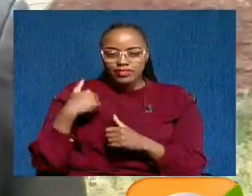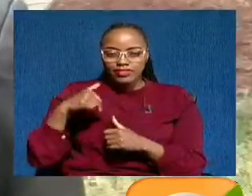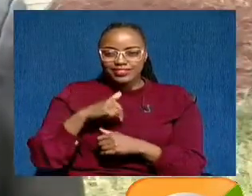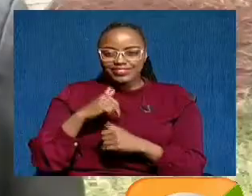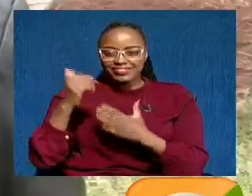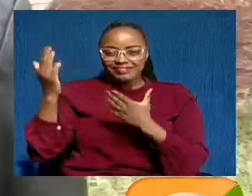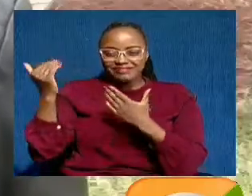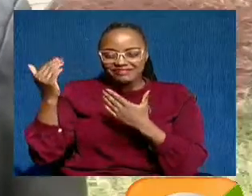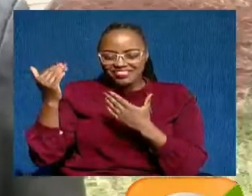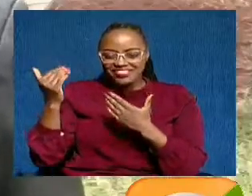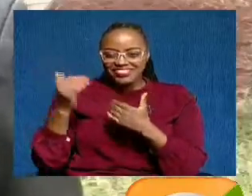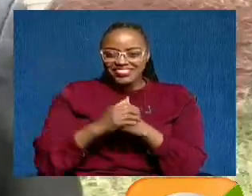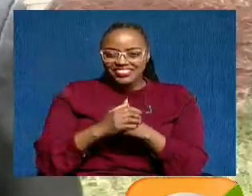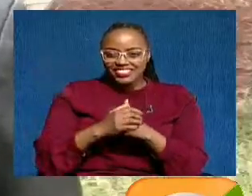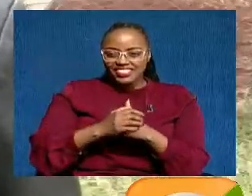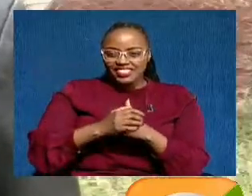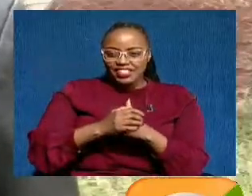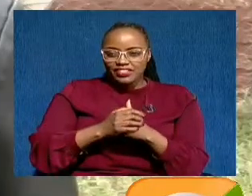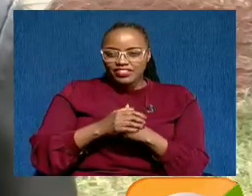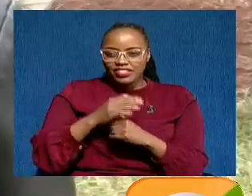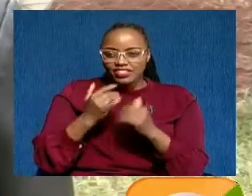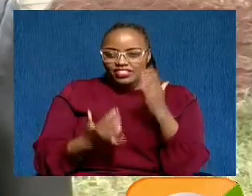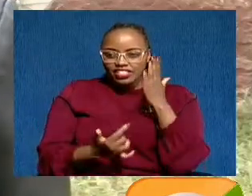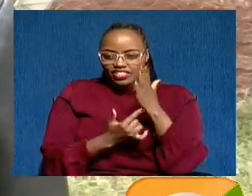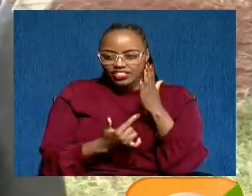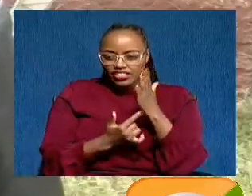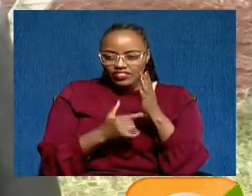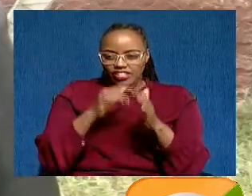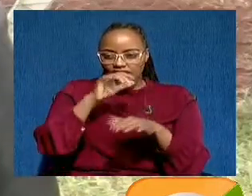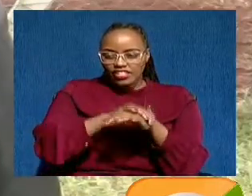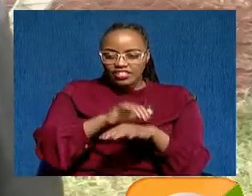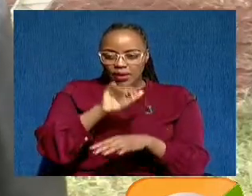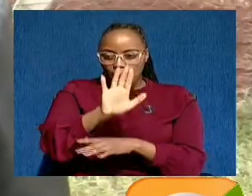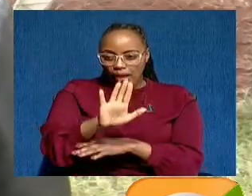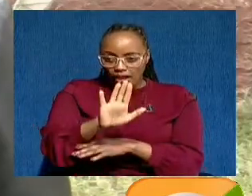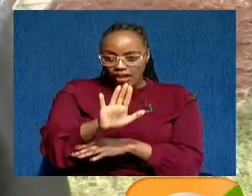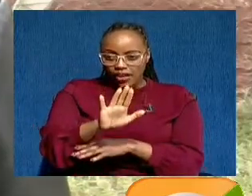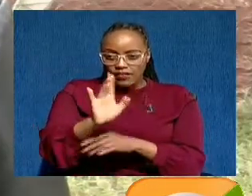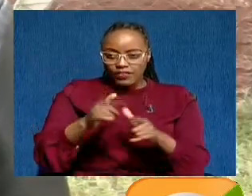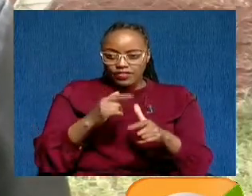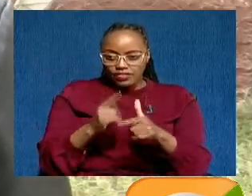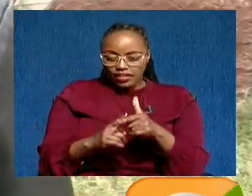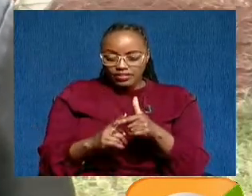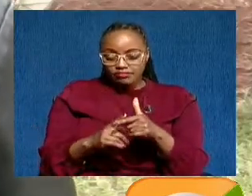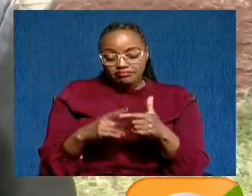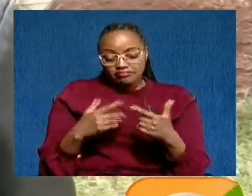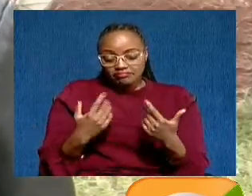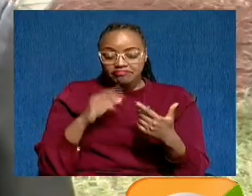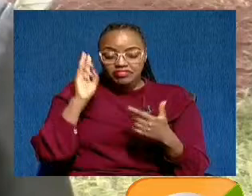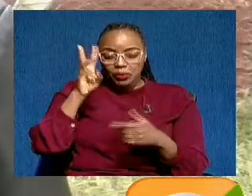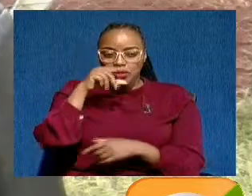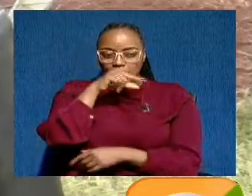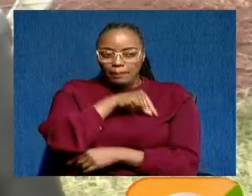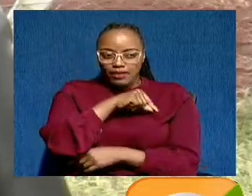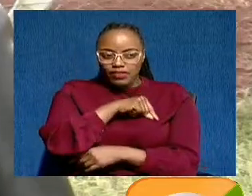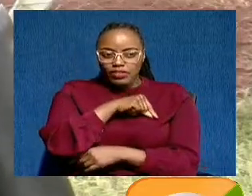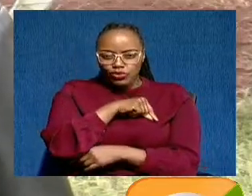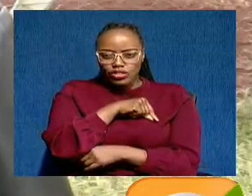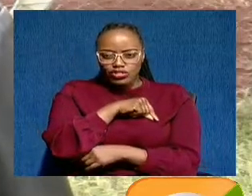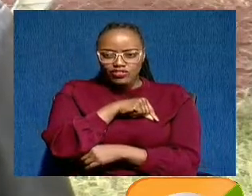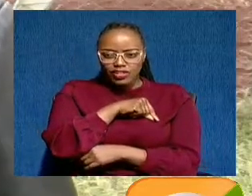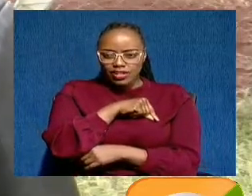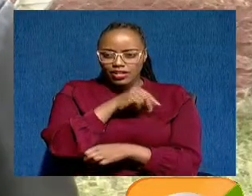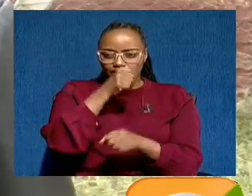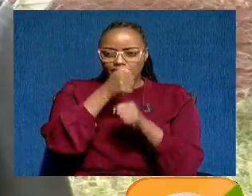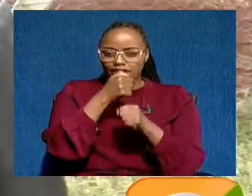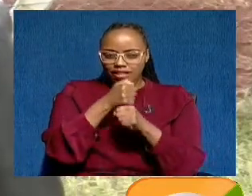farmers, once this technology reaches their hands, will benefit by reducing the amounts